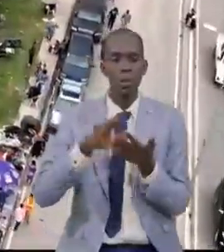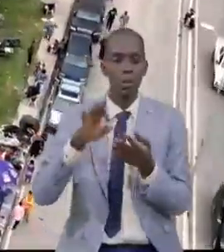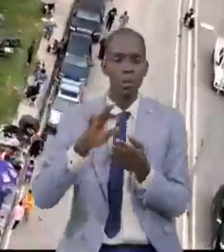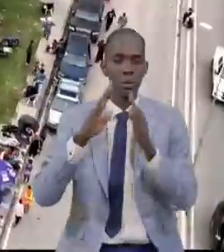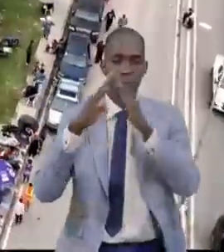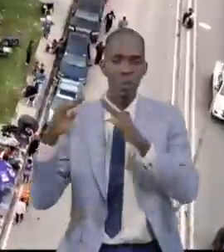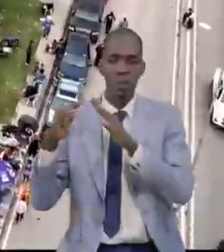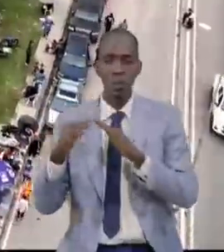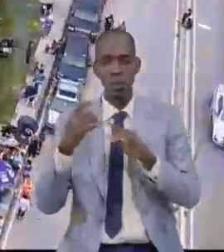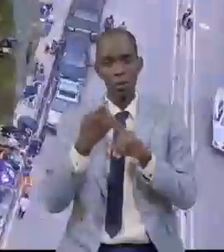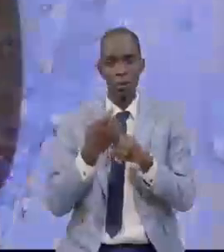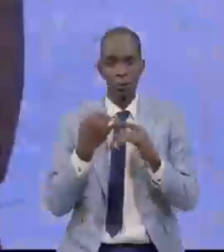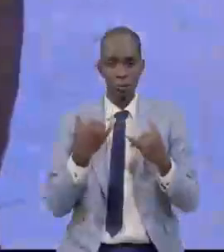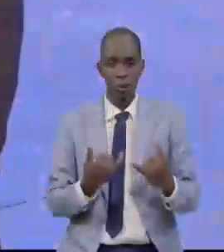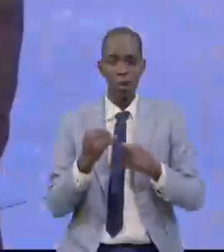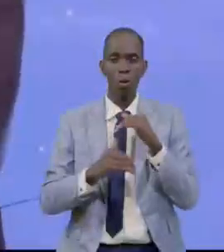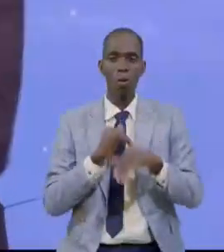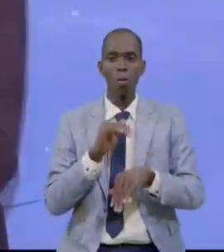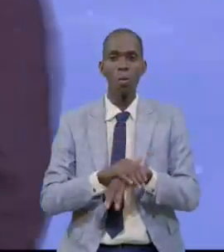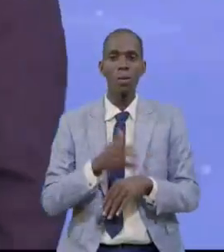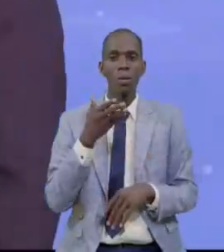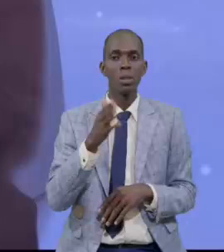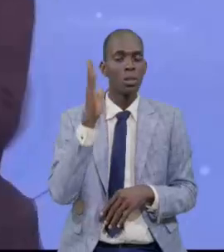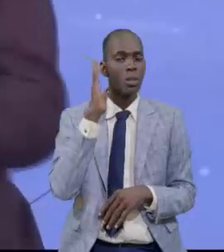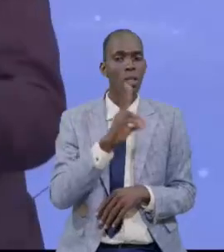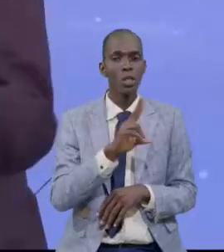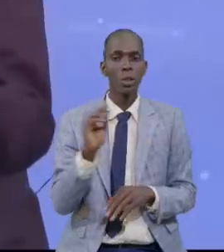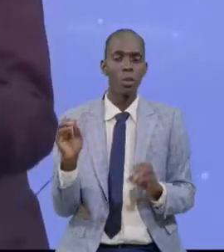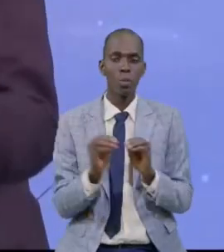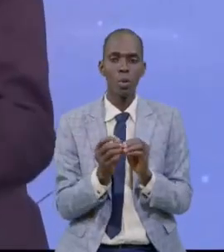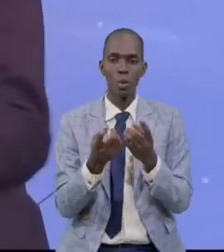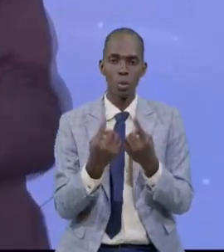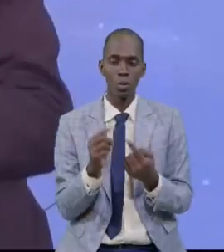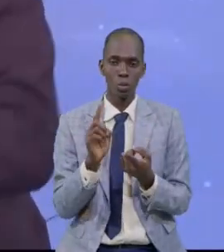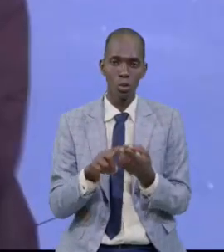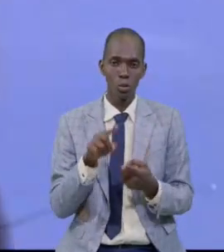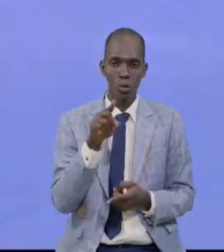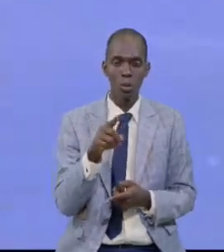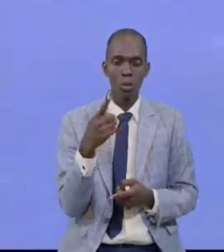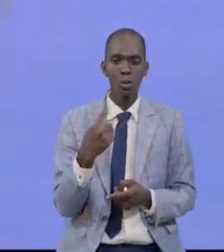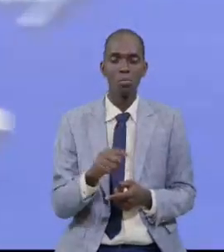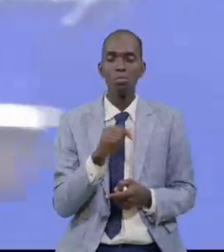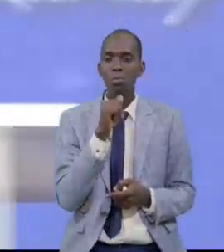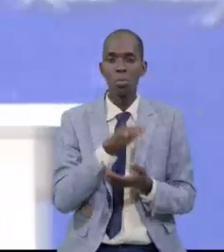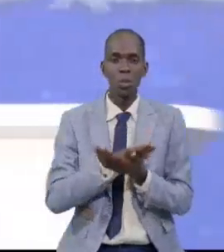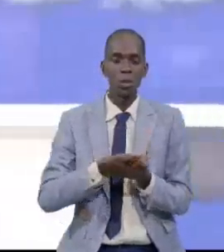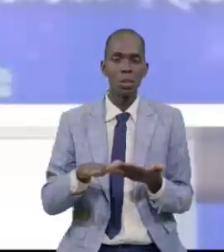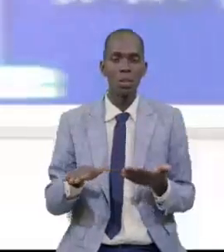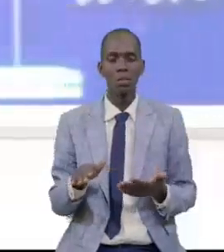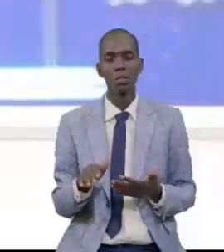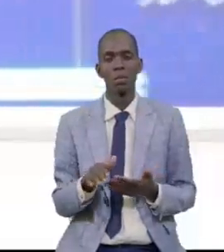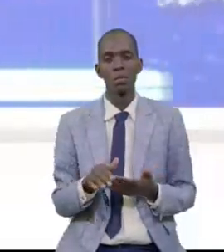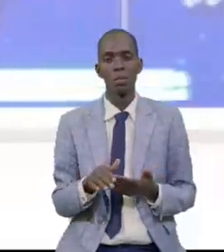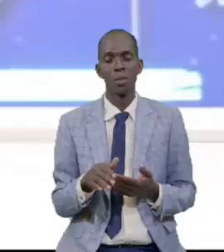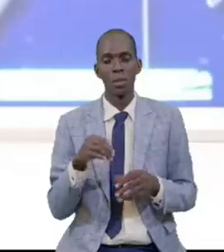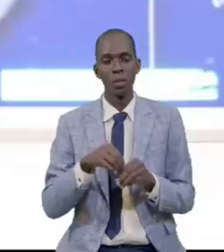shall no more come into thee the uncircumcised and the unclean. Look at verse 2. In